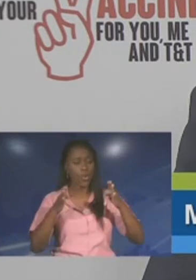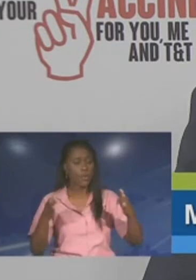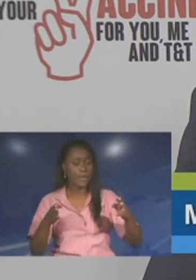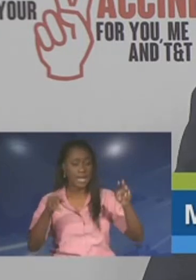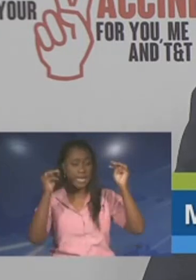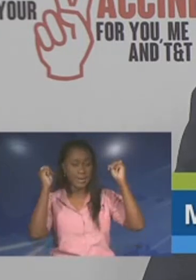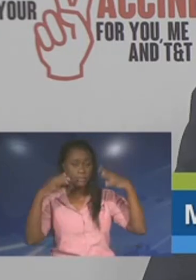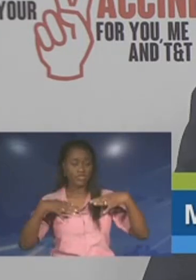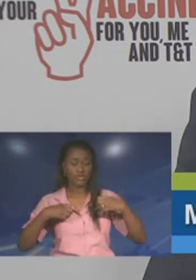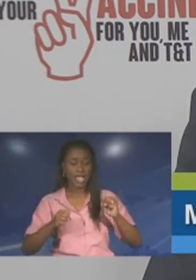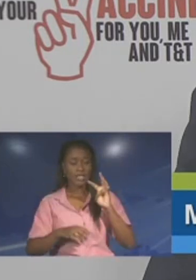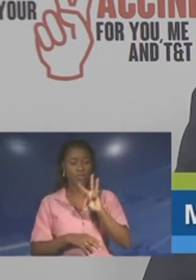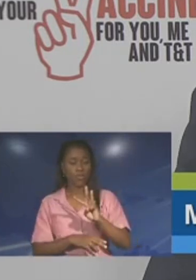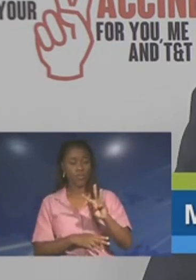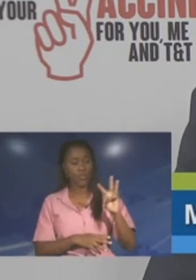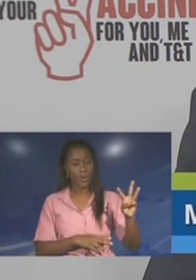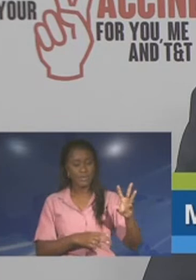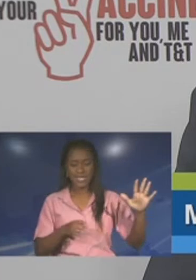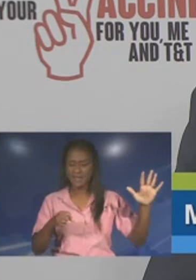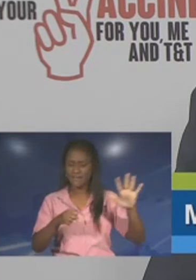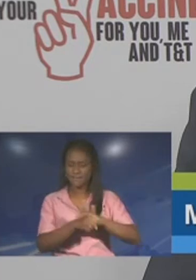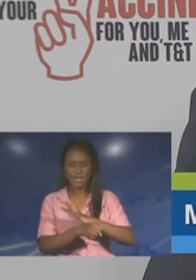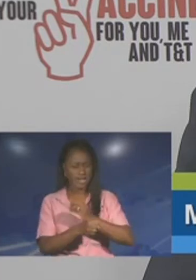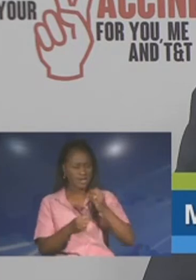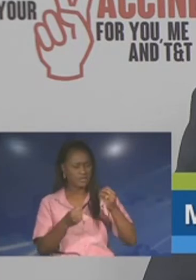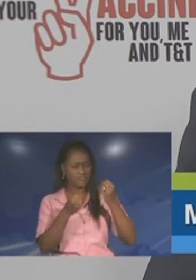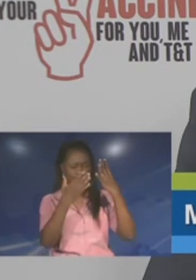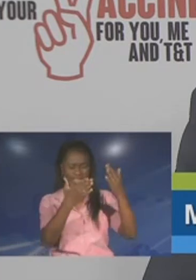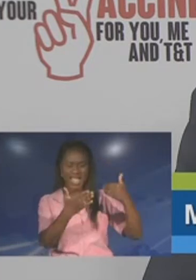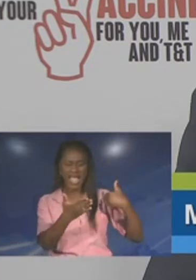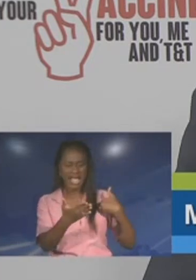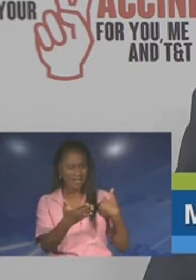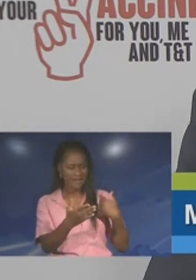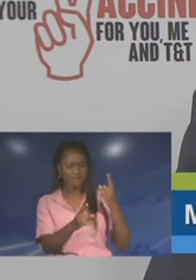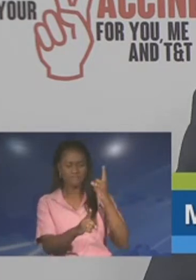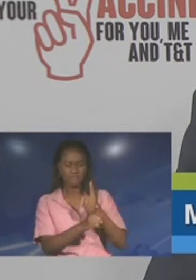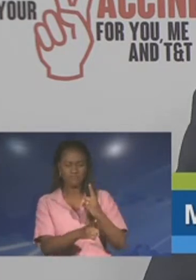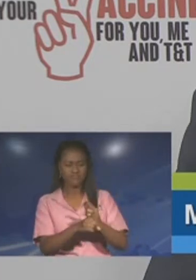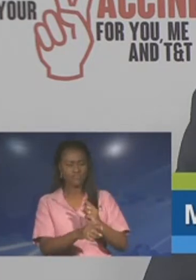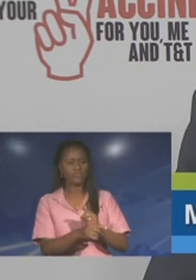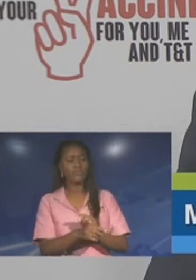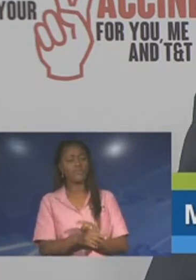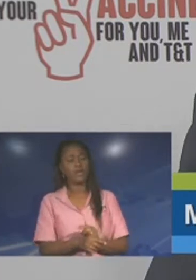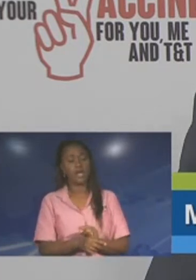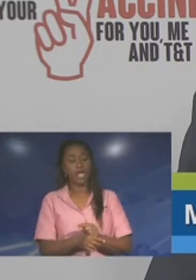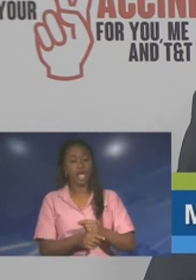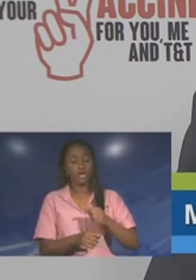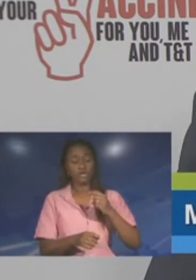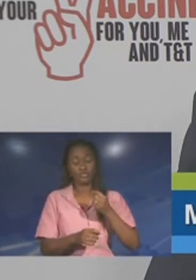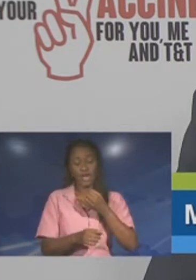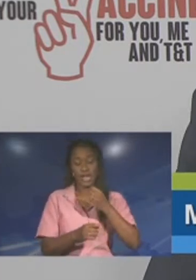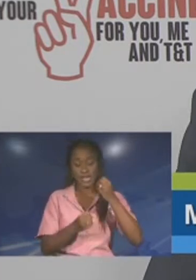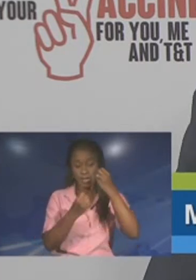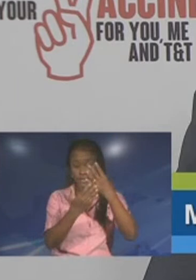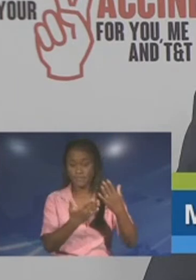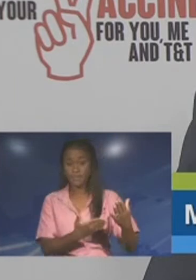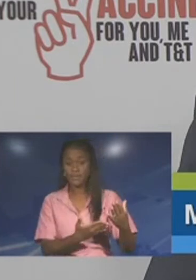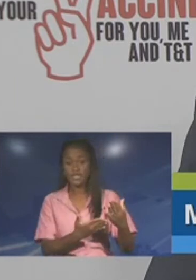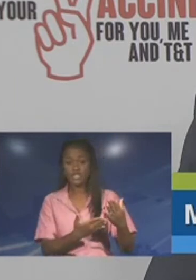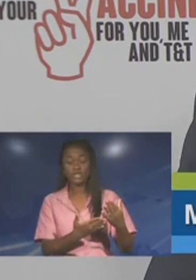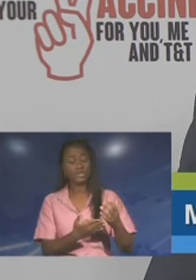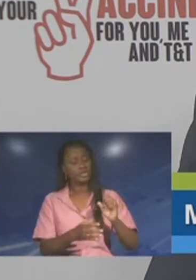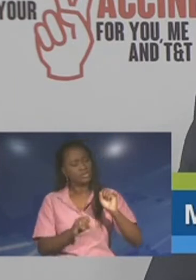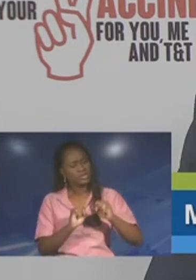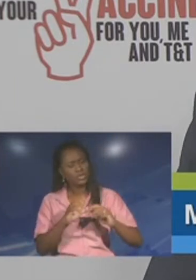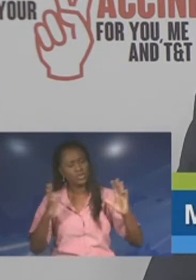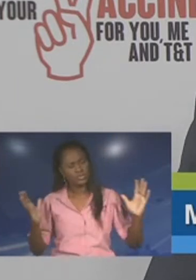of Health's website is full of reliable information, not misinformation. And so we